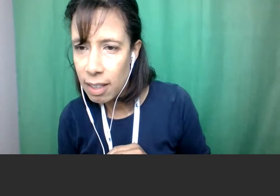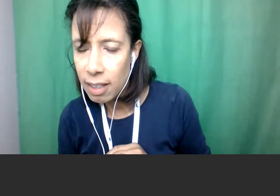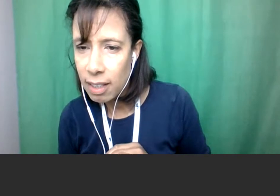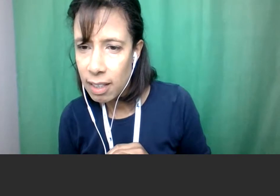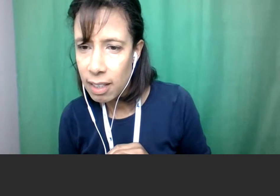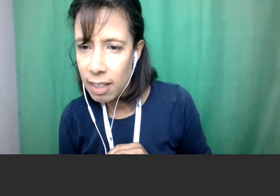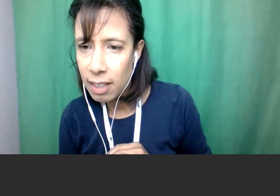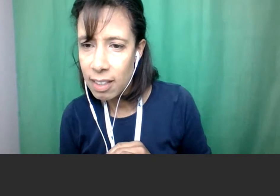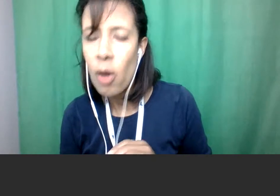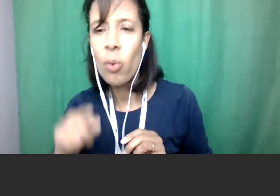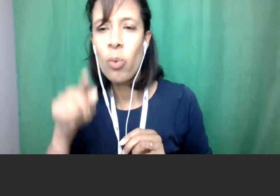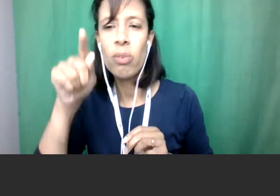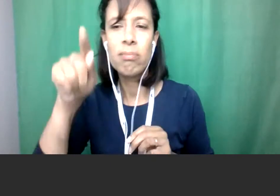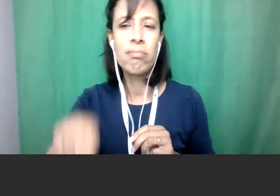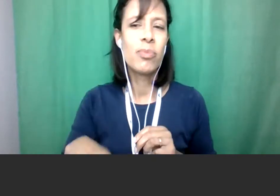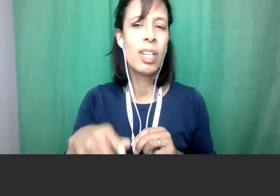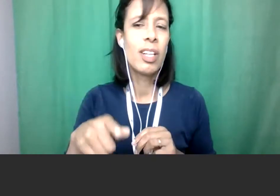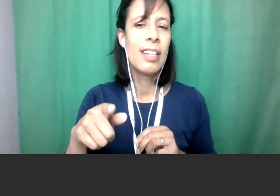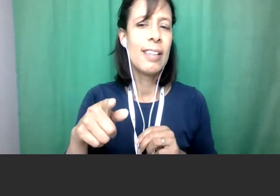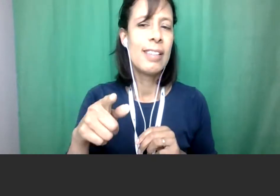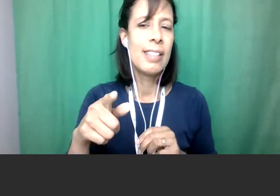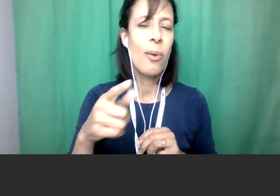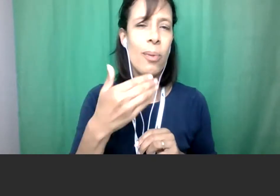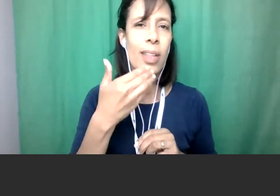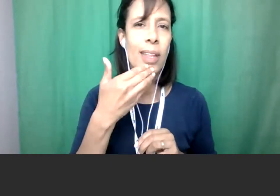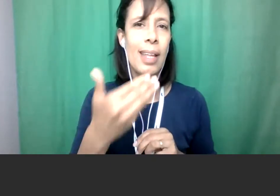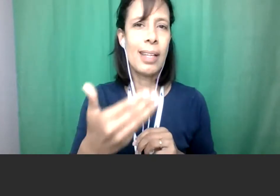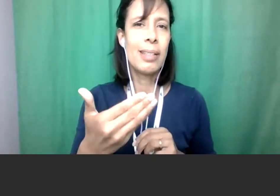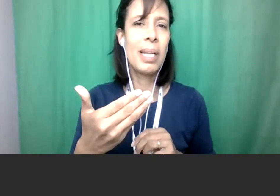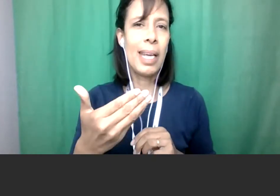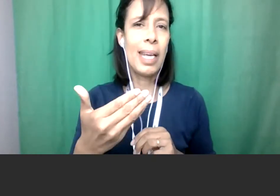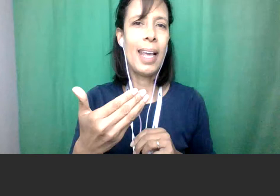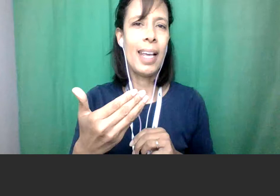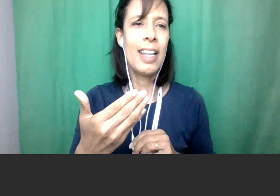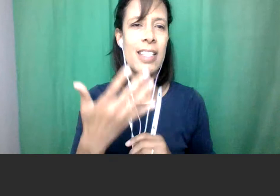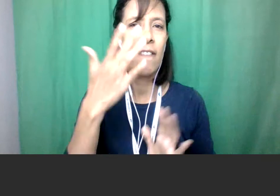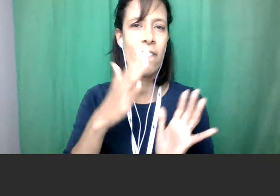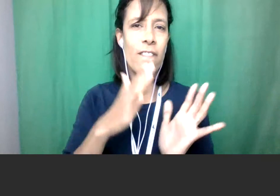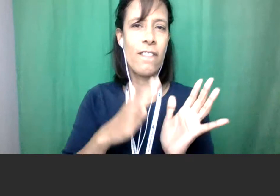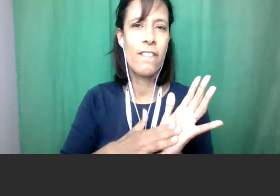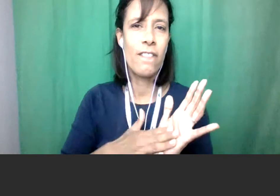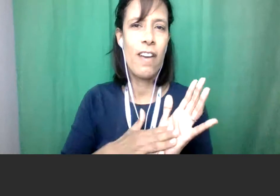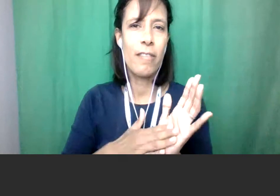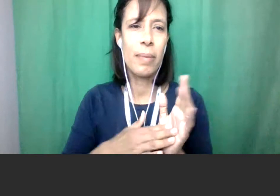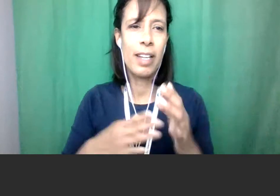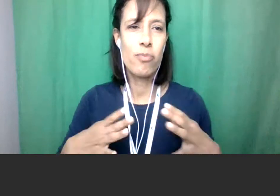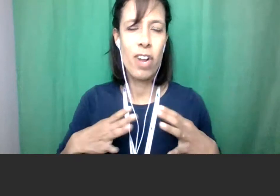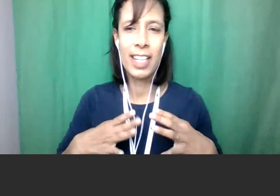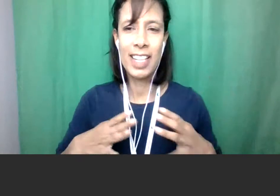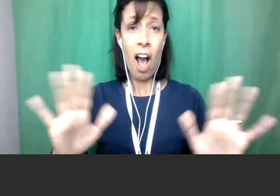I've got a yes, please. I'm assuming that's a yes, please 5-minute break. Okay, right, thank you. I've got 5 answers. Stop.